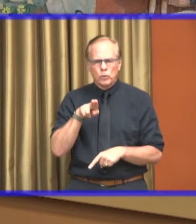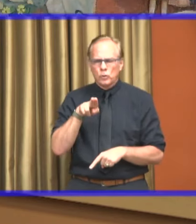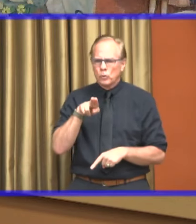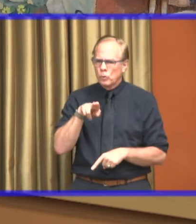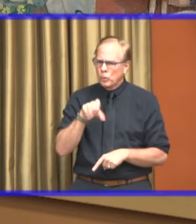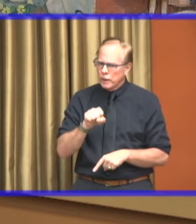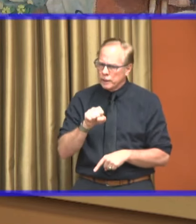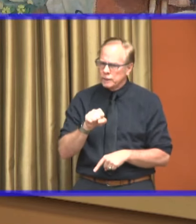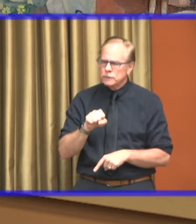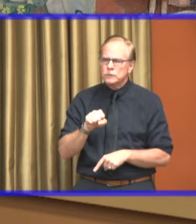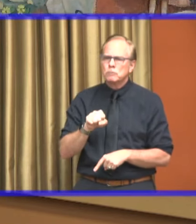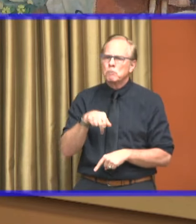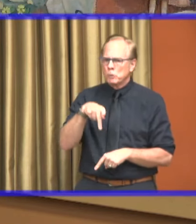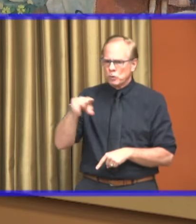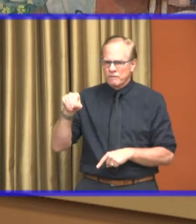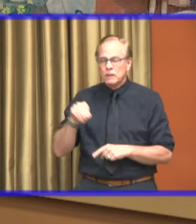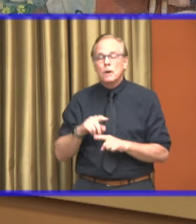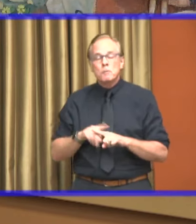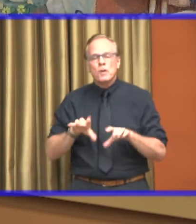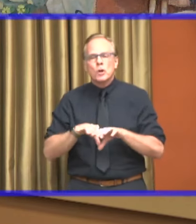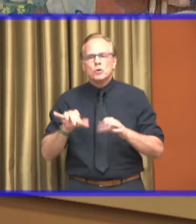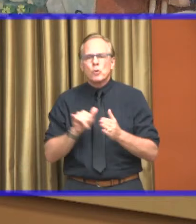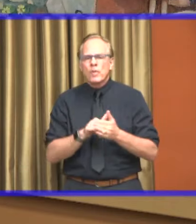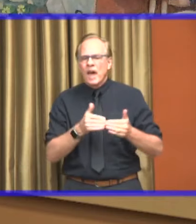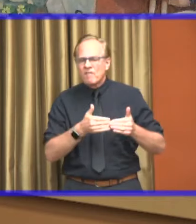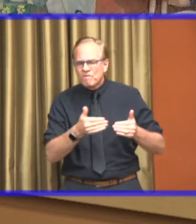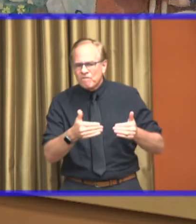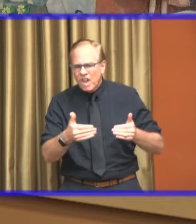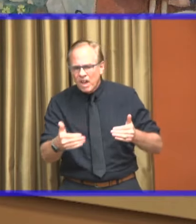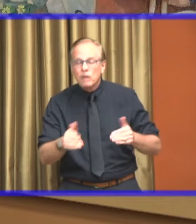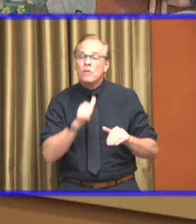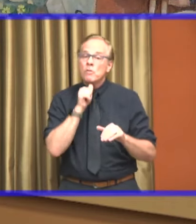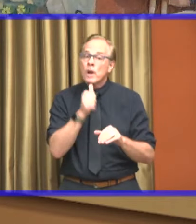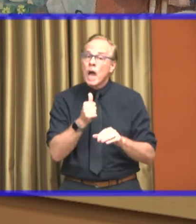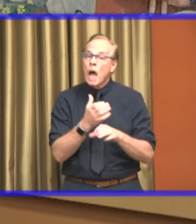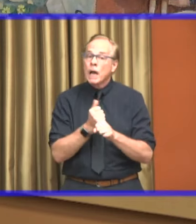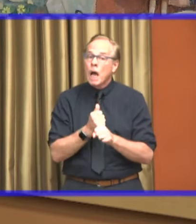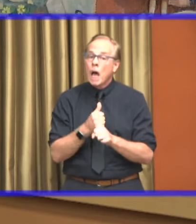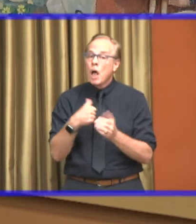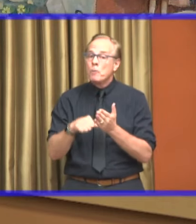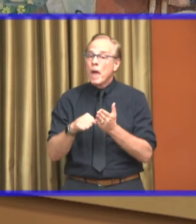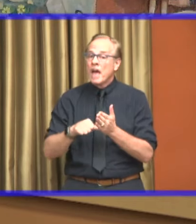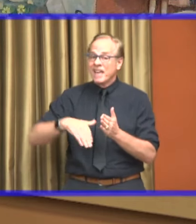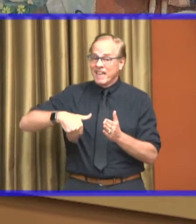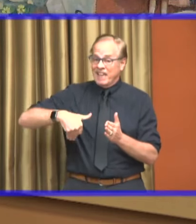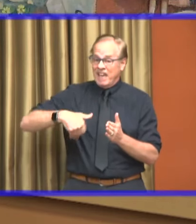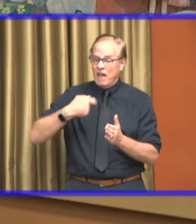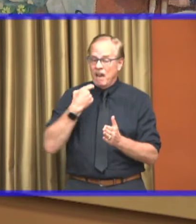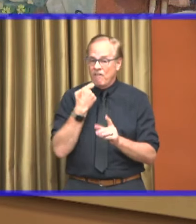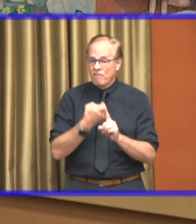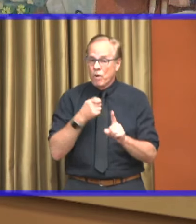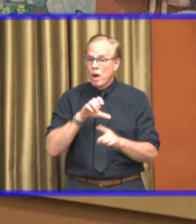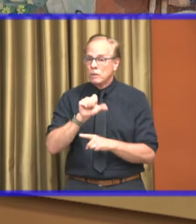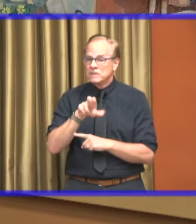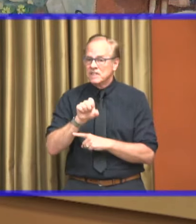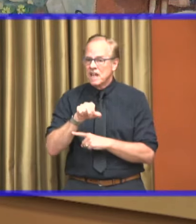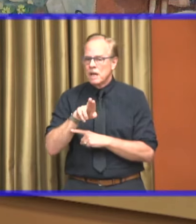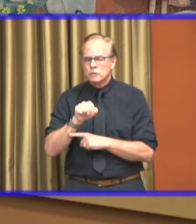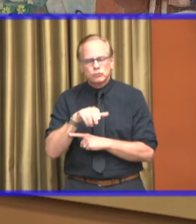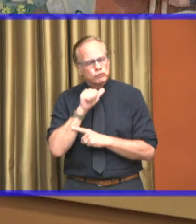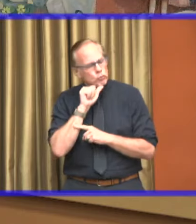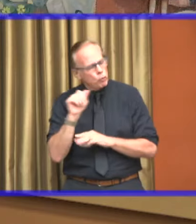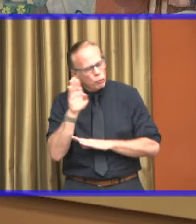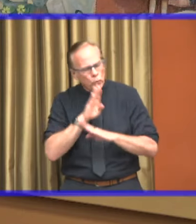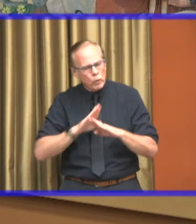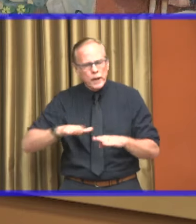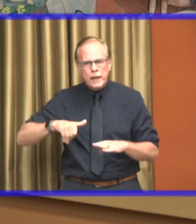do it in phases. And if you haven't received a mailing, it is not something to be concerned about. You probably are in the pipeline to receive a